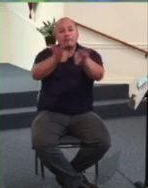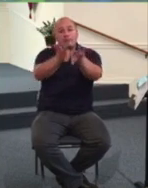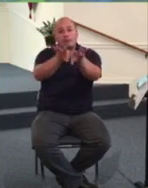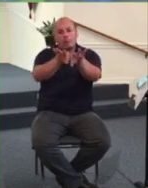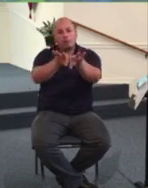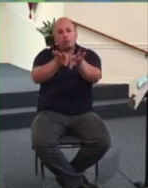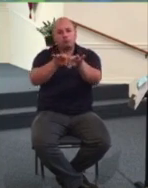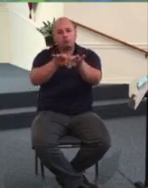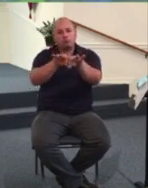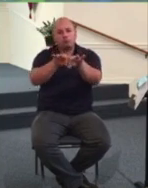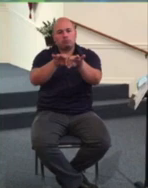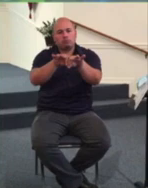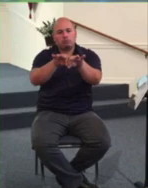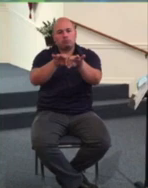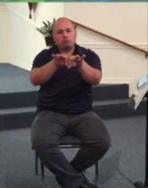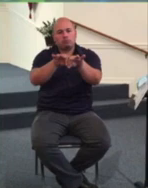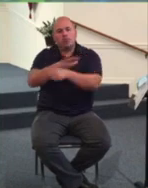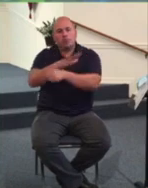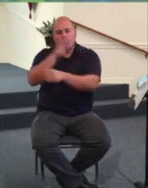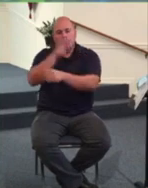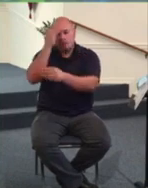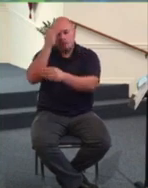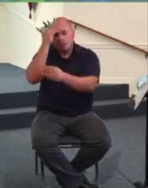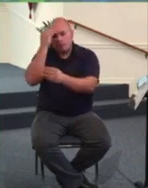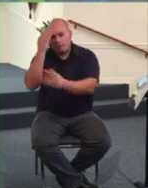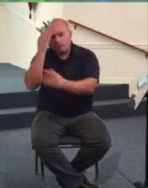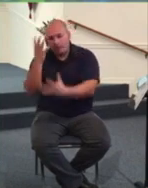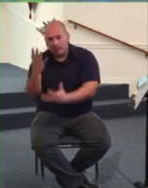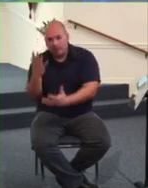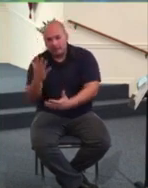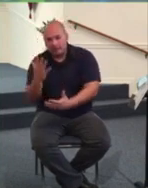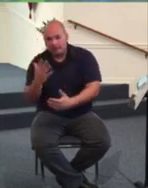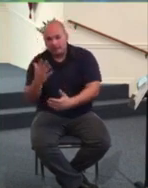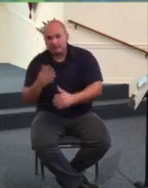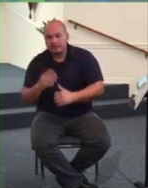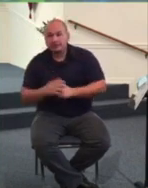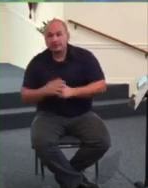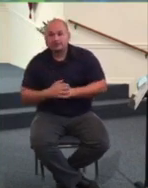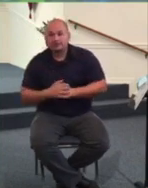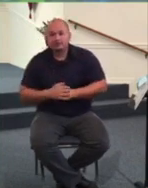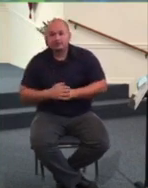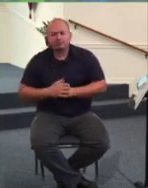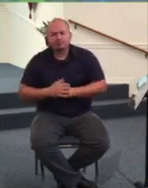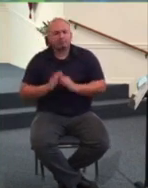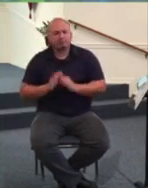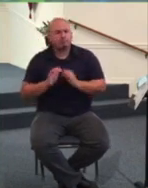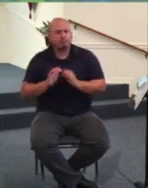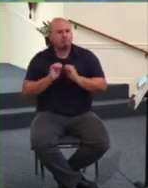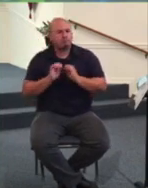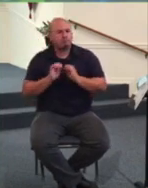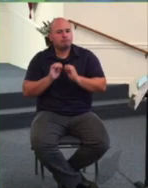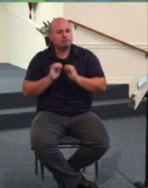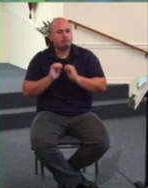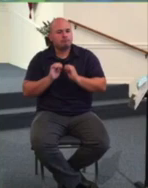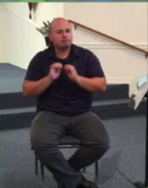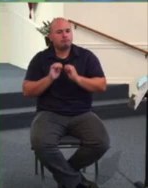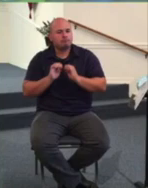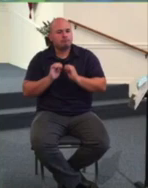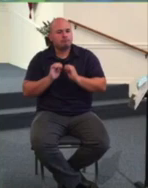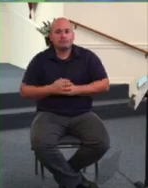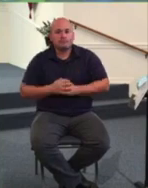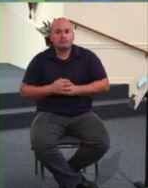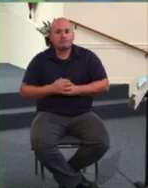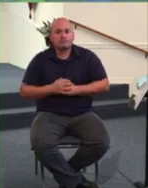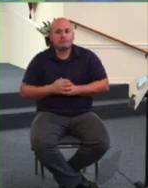it. How would it help our lives stand stronger when the storms hit? In what ways would we be better